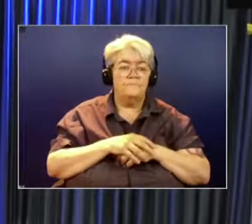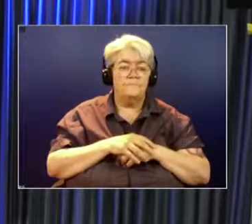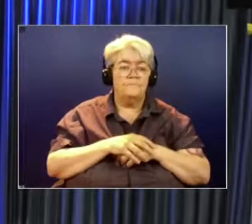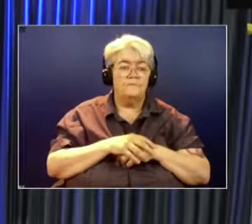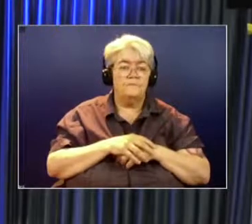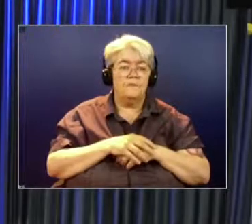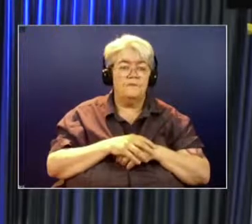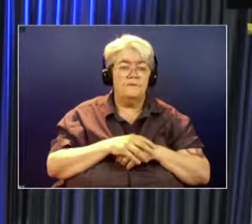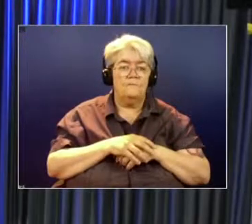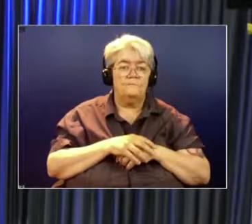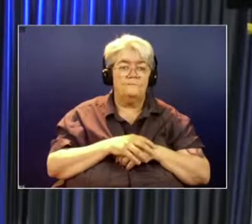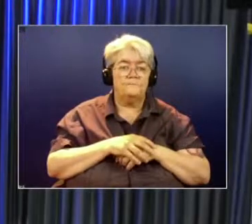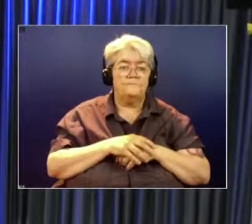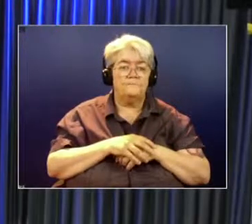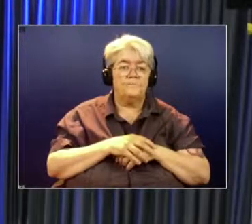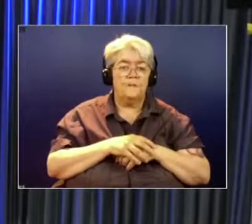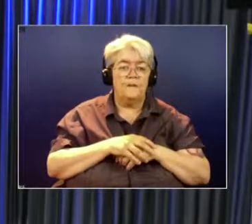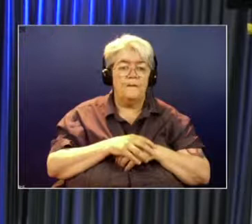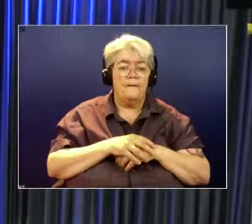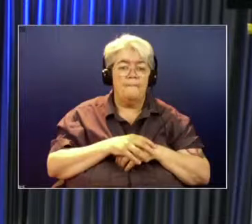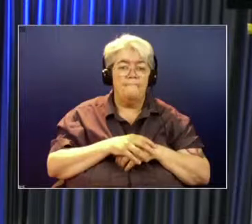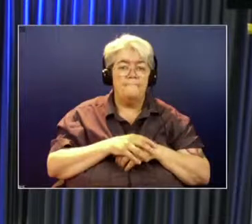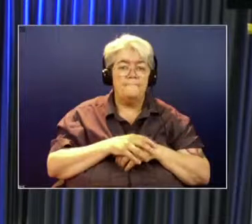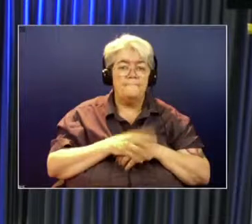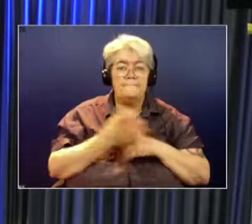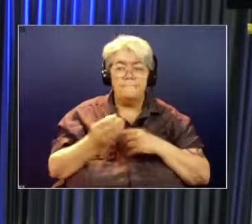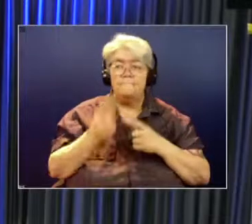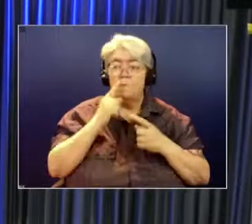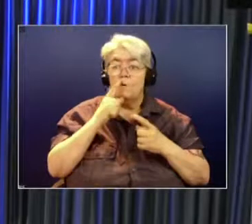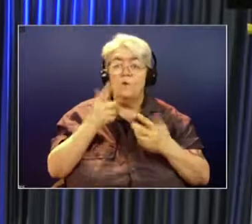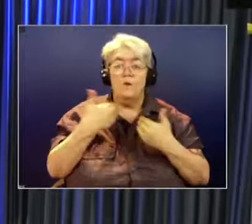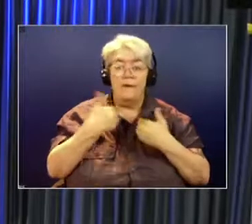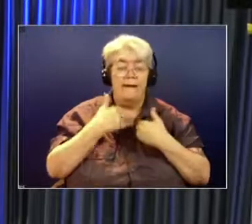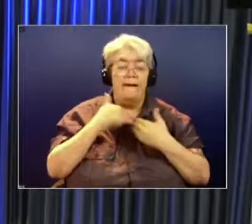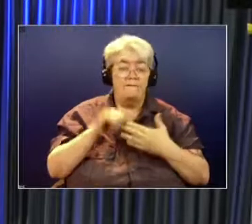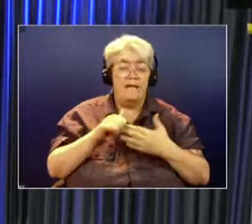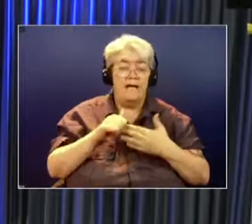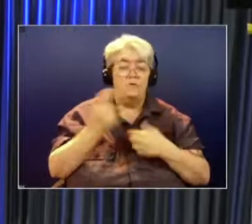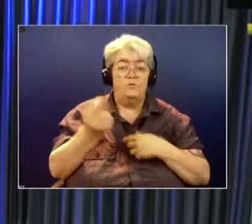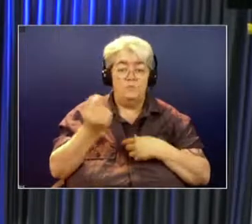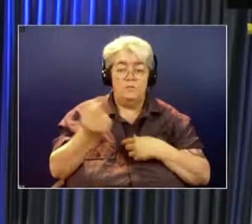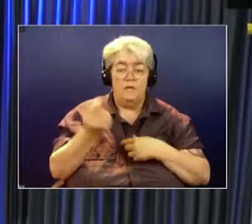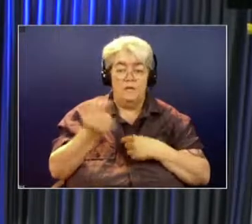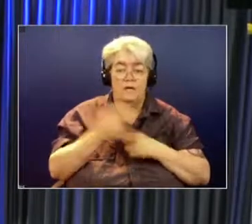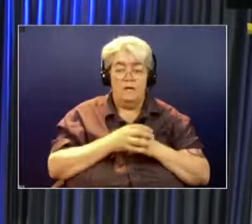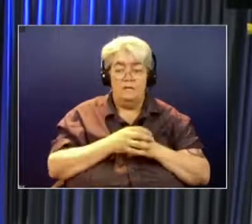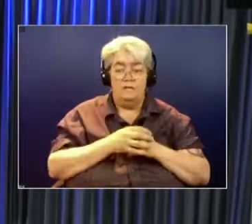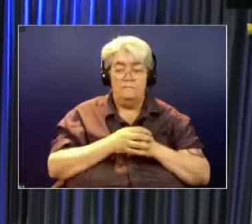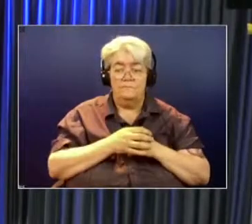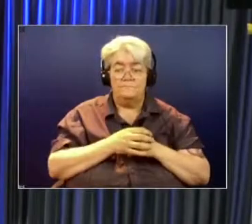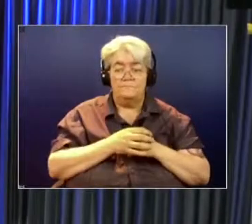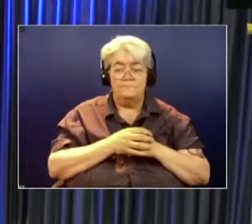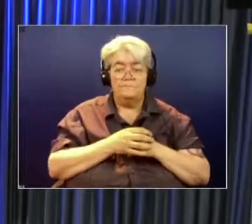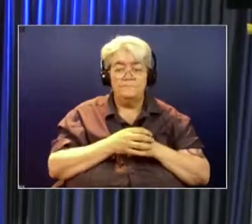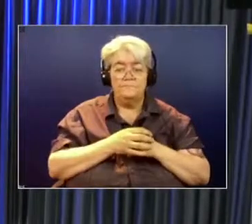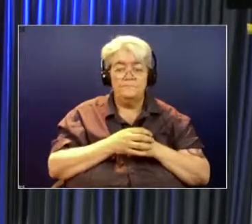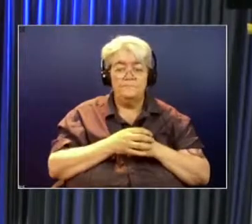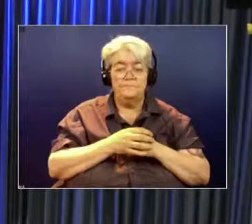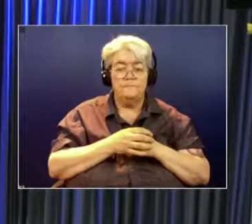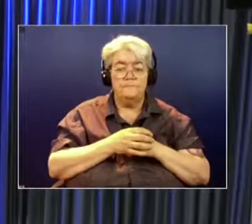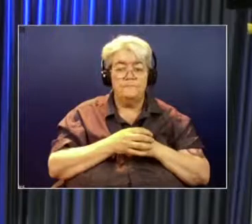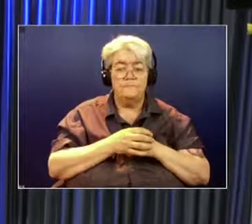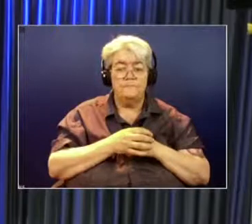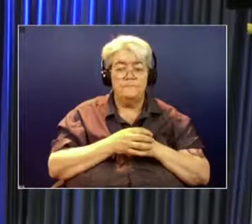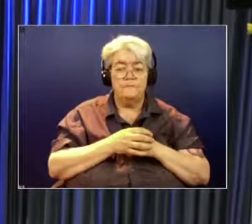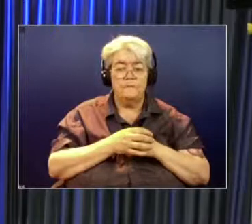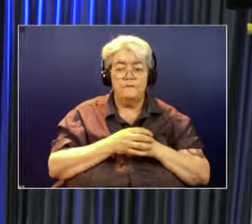find they're much taller than the previous We will person, have that on Tuesday. we'll Full raise the camera, shizzle. and if we find they're short, we'll adjust it down.